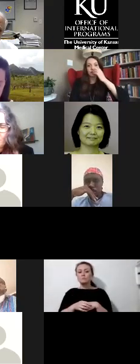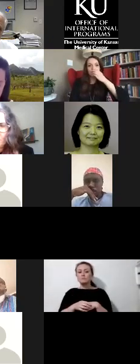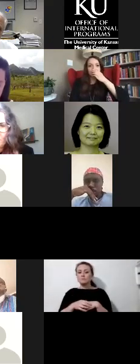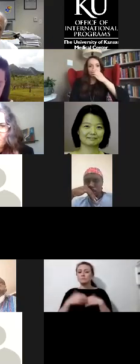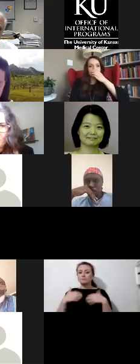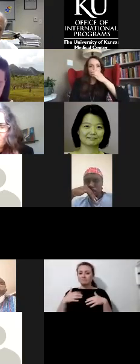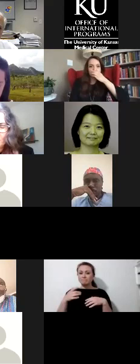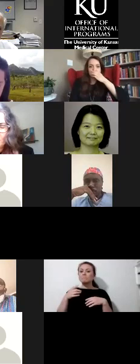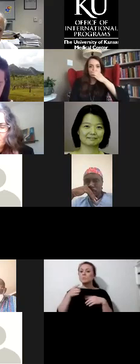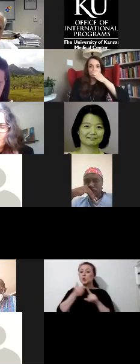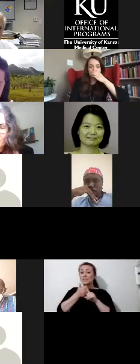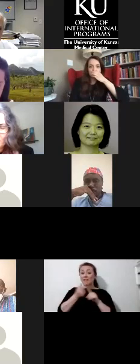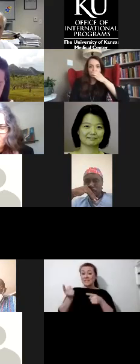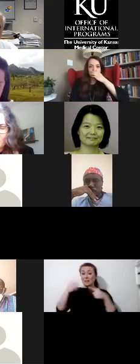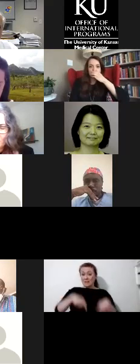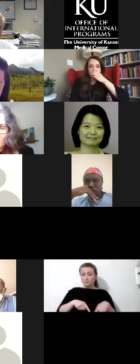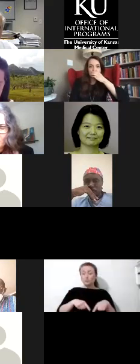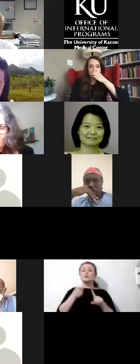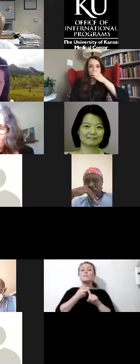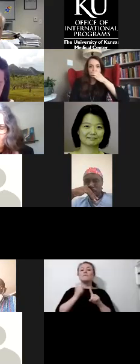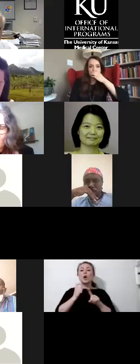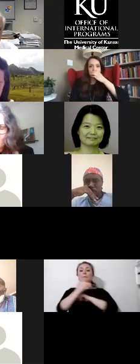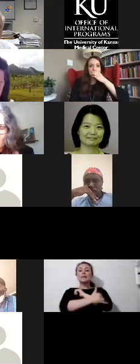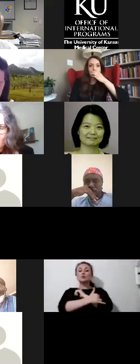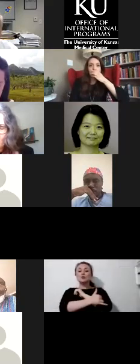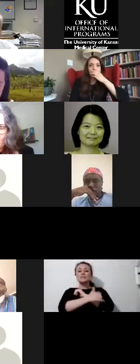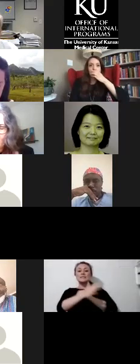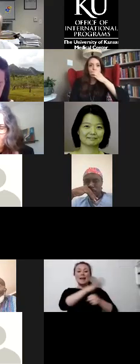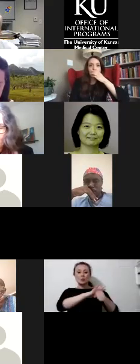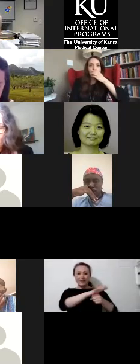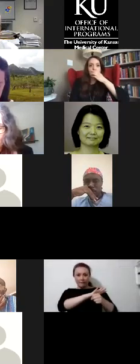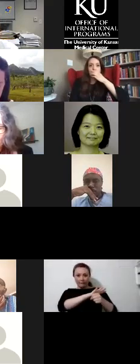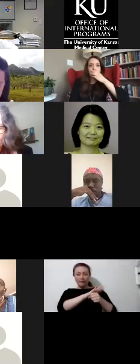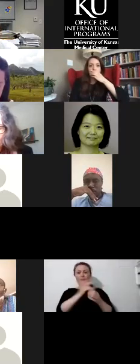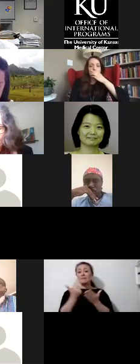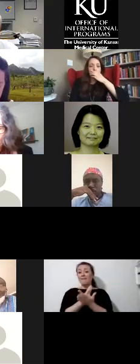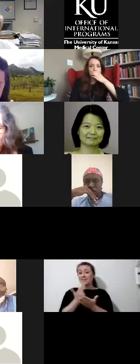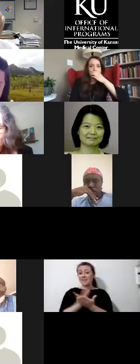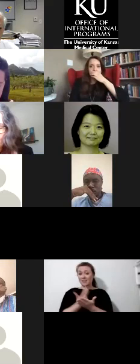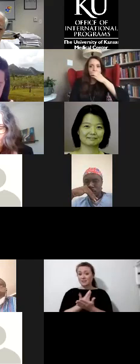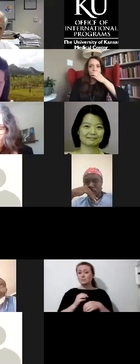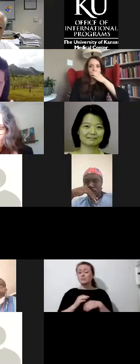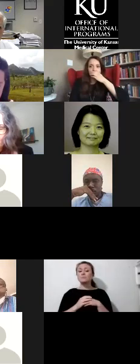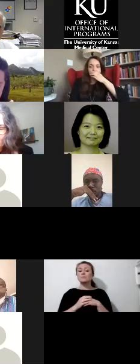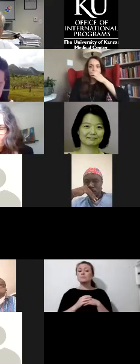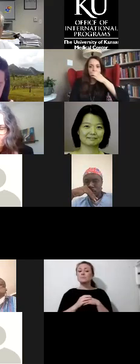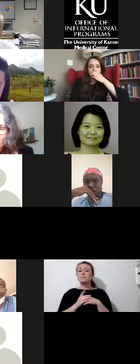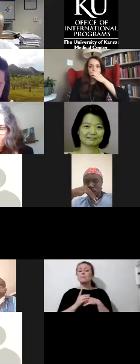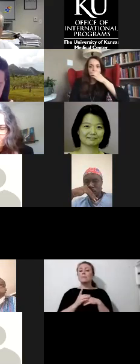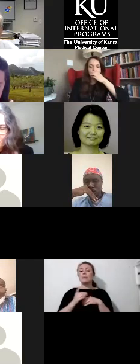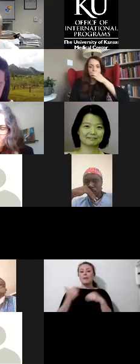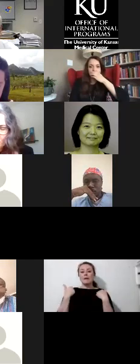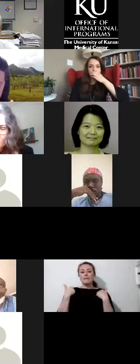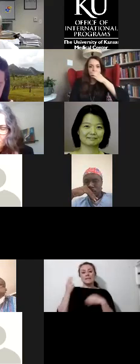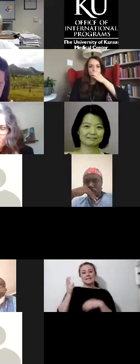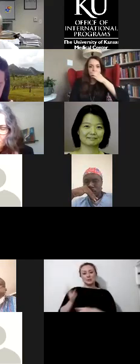had come in. She was from the rural areas of Ghana. One in which the history that I had is maybe that